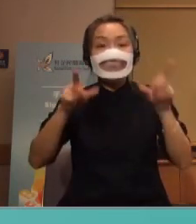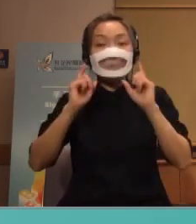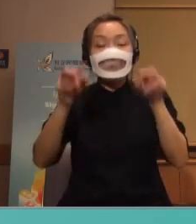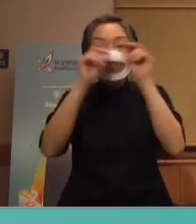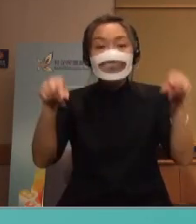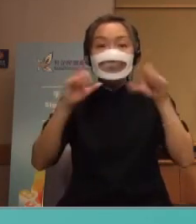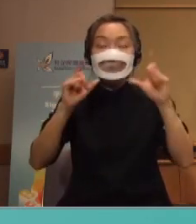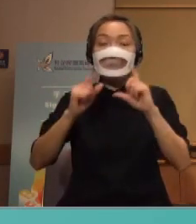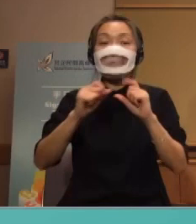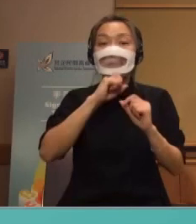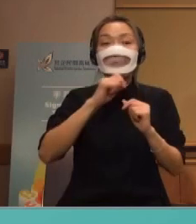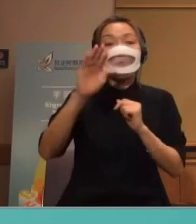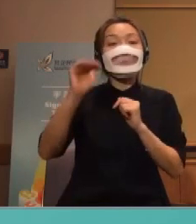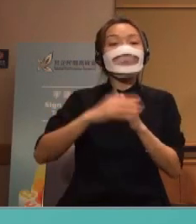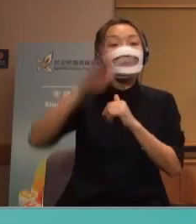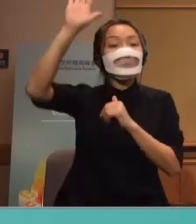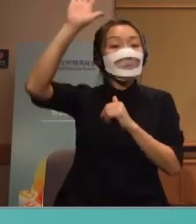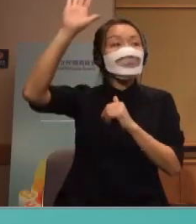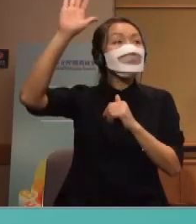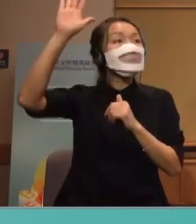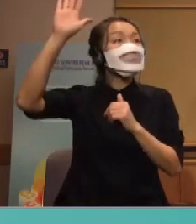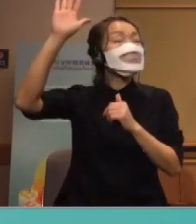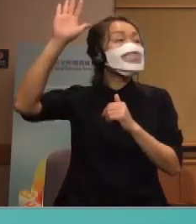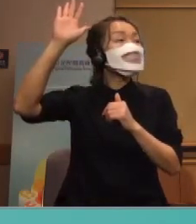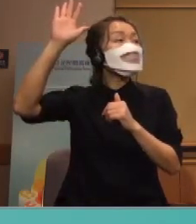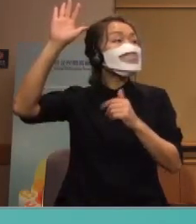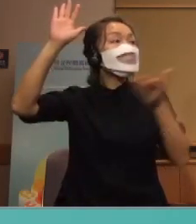Please, ask the first question.